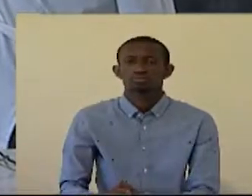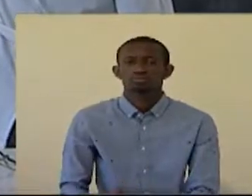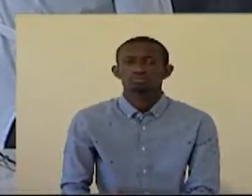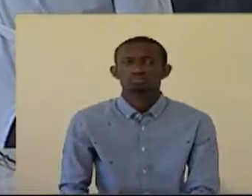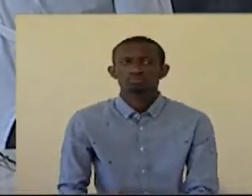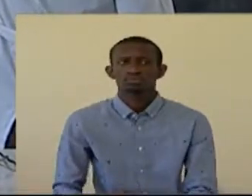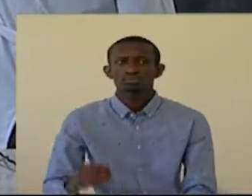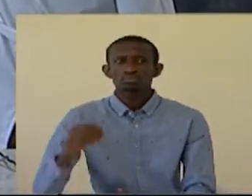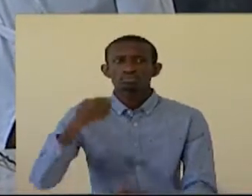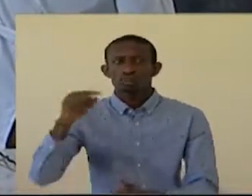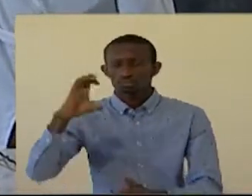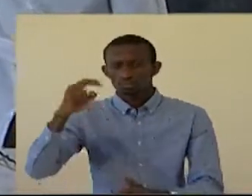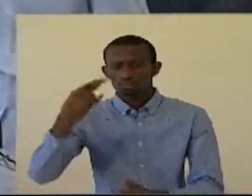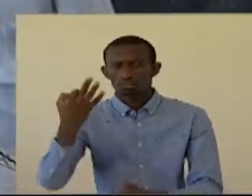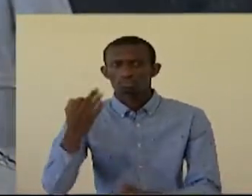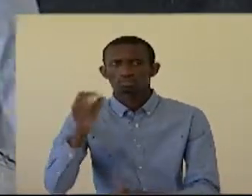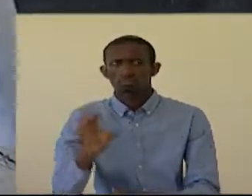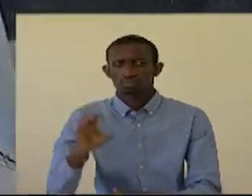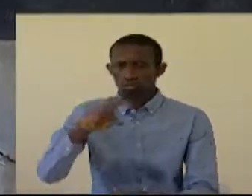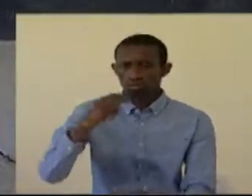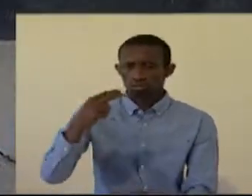CH3, and CH3.